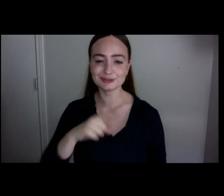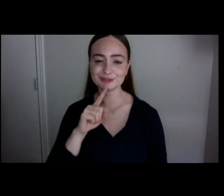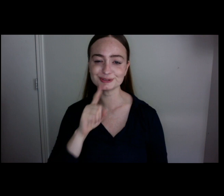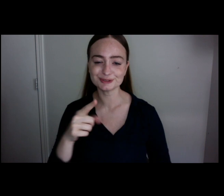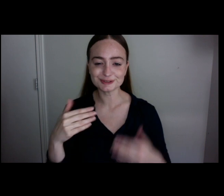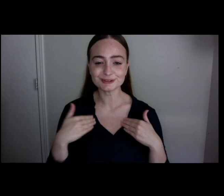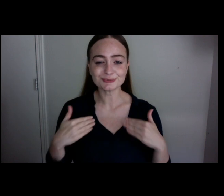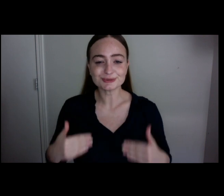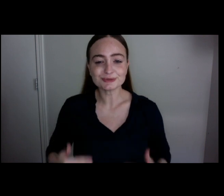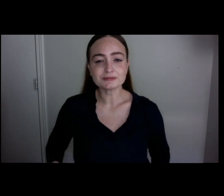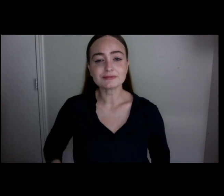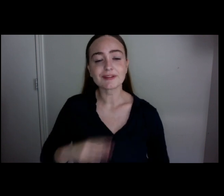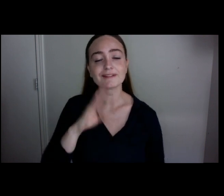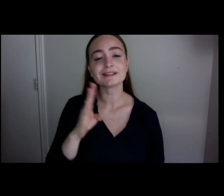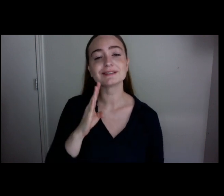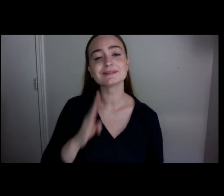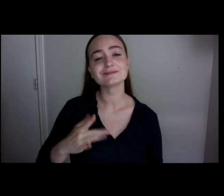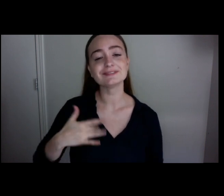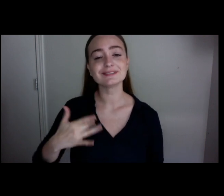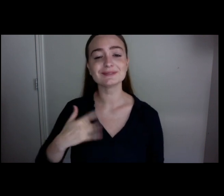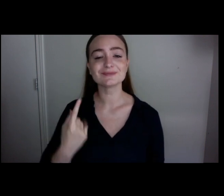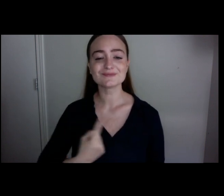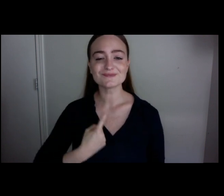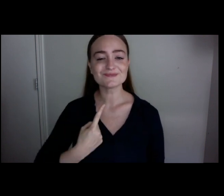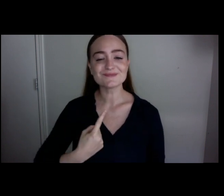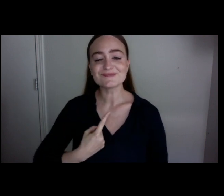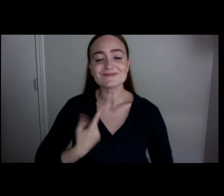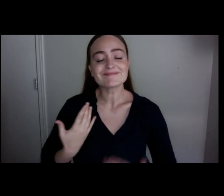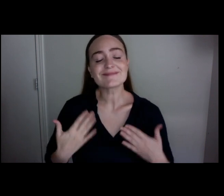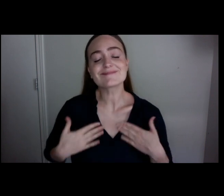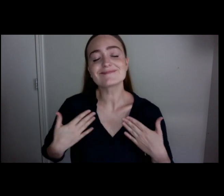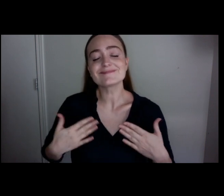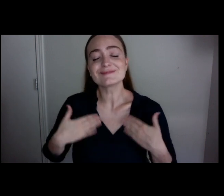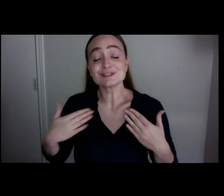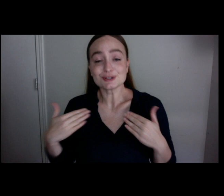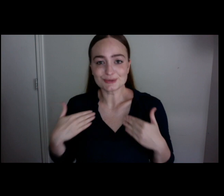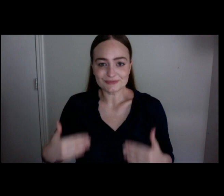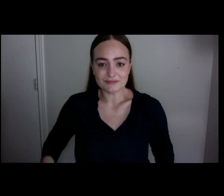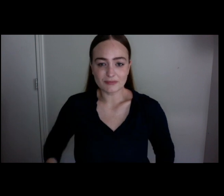flesh and bone and never alone, and happy and human and real.